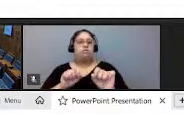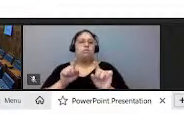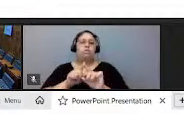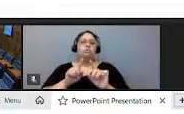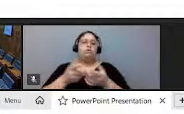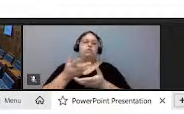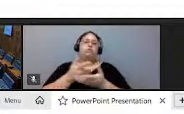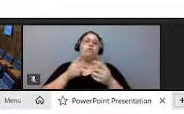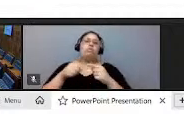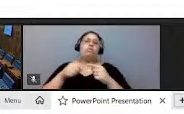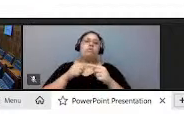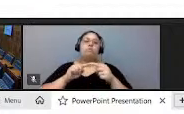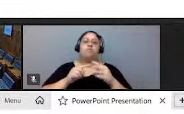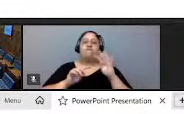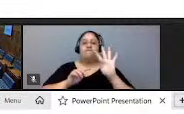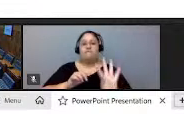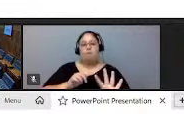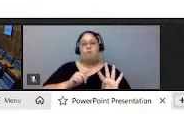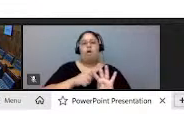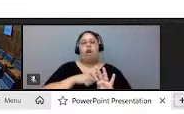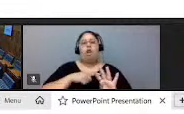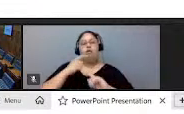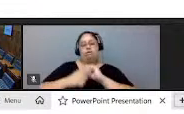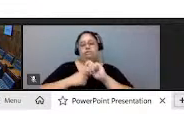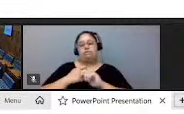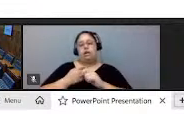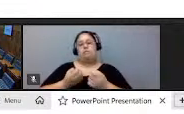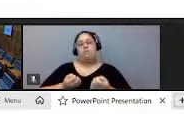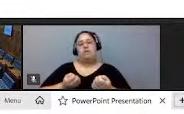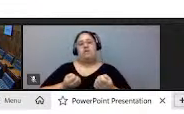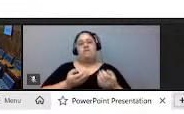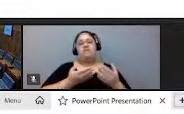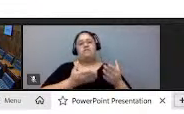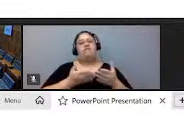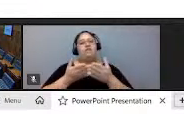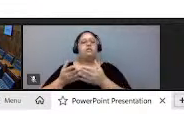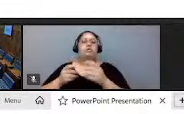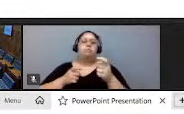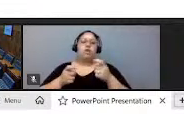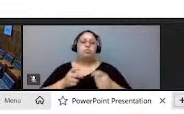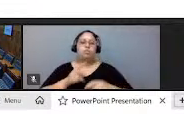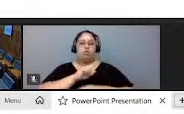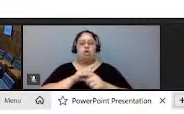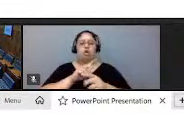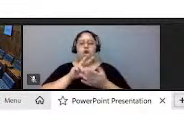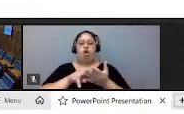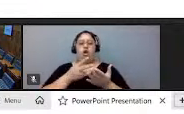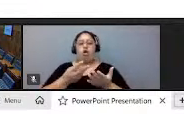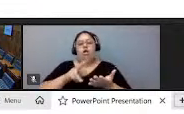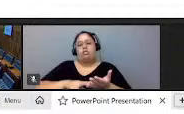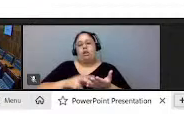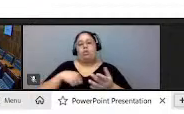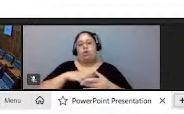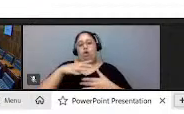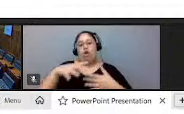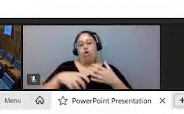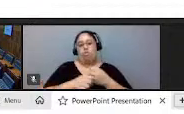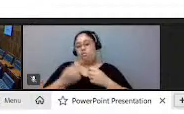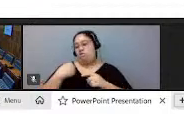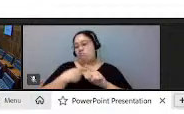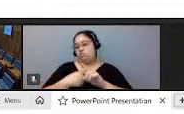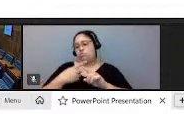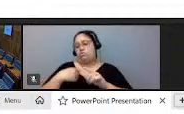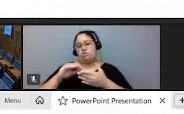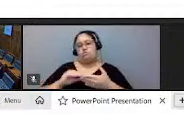to point number four in regard to long-term Fleet Management contracts that we are concluding uh we have recently since last week brought